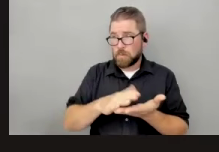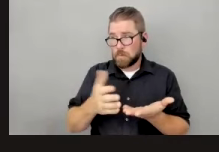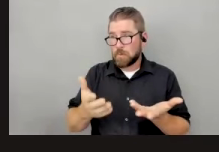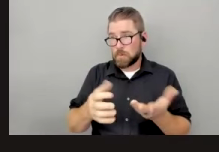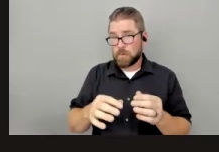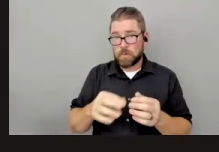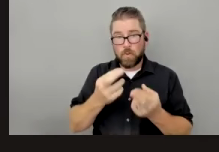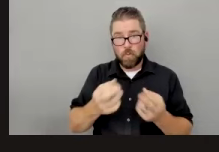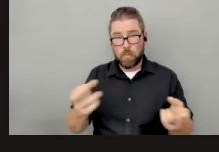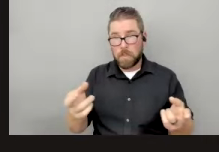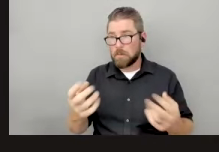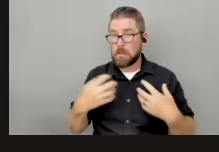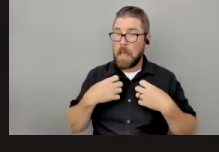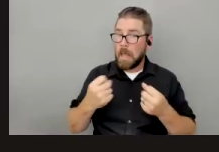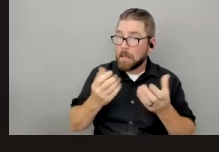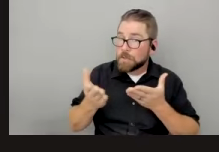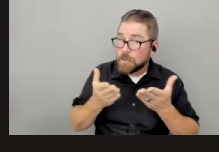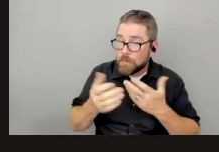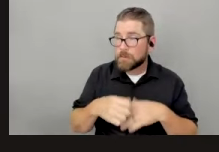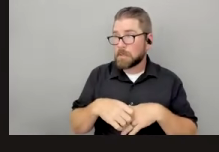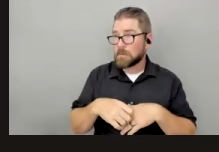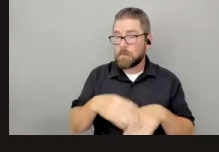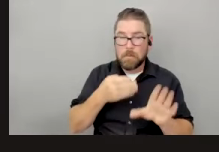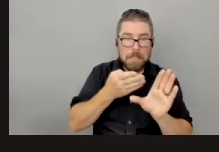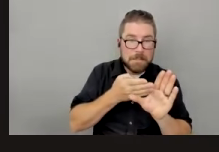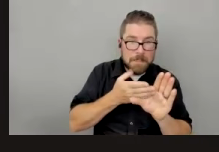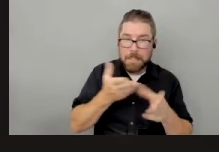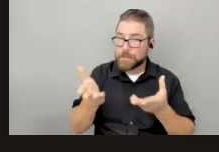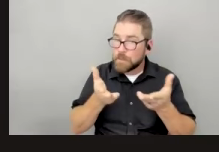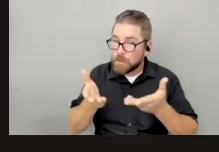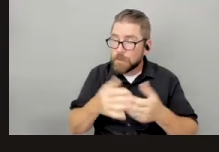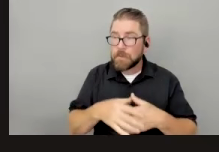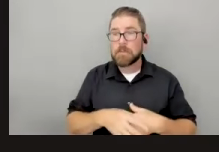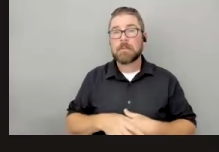right? Such as health services or psych services as well too. So,